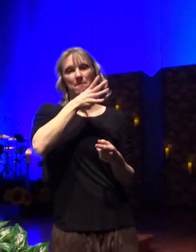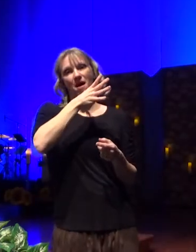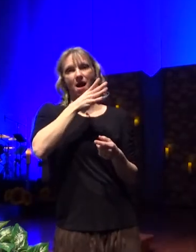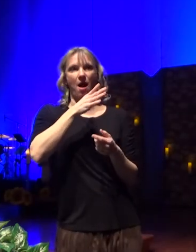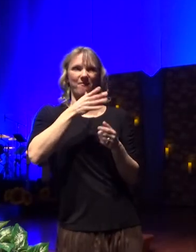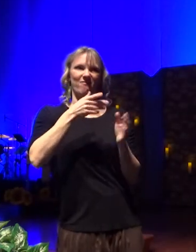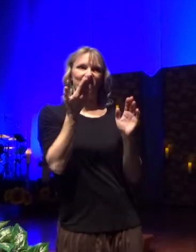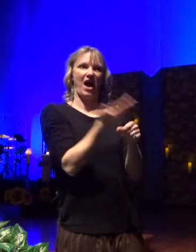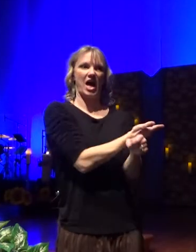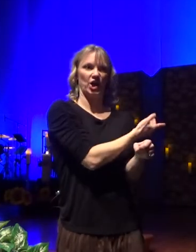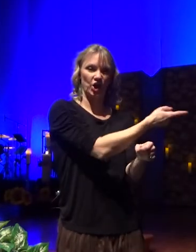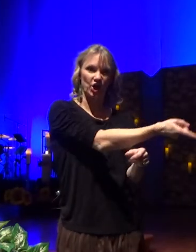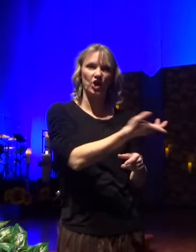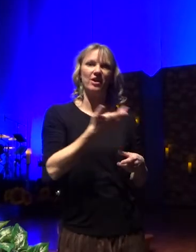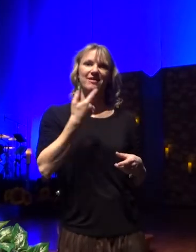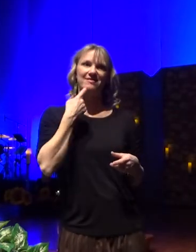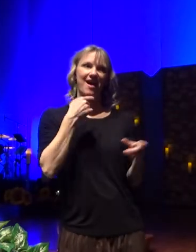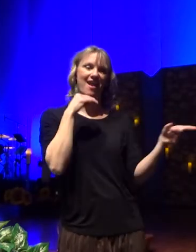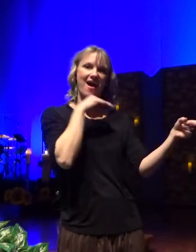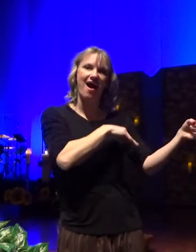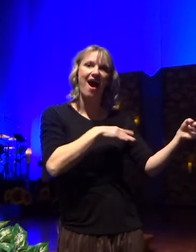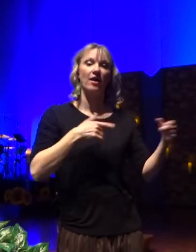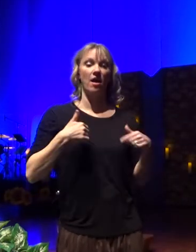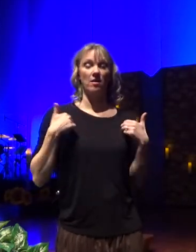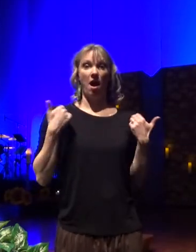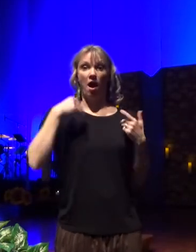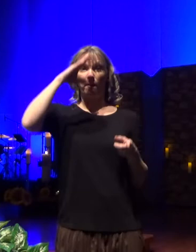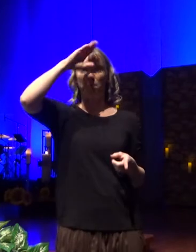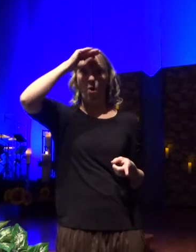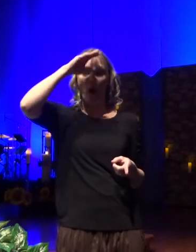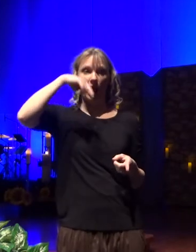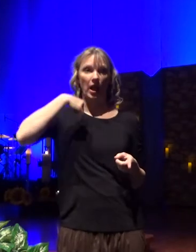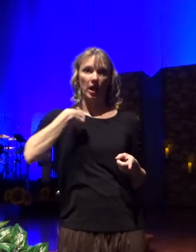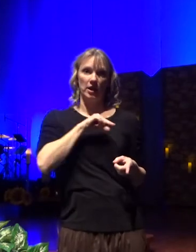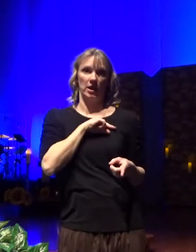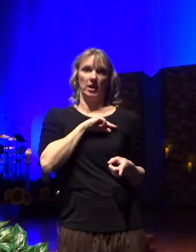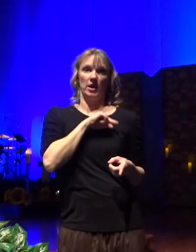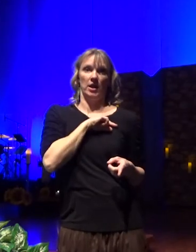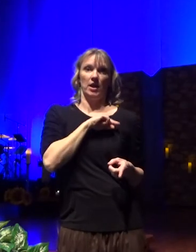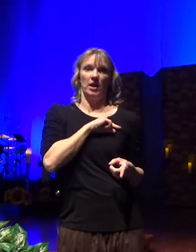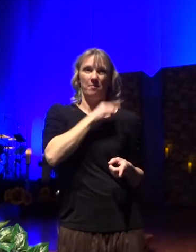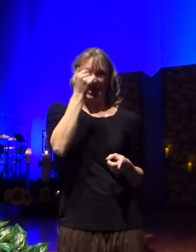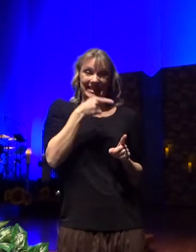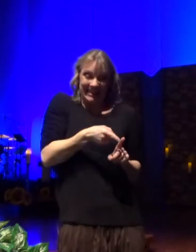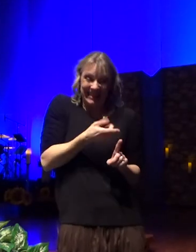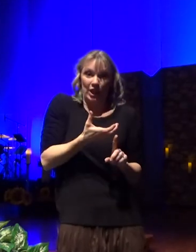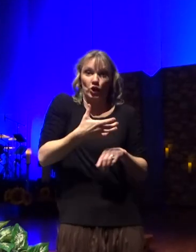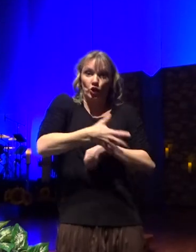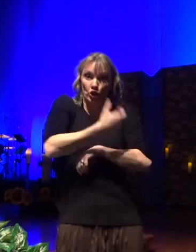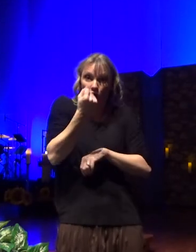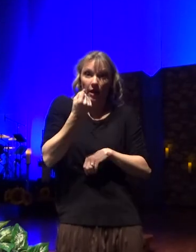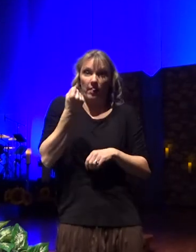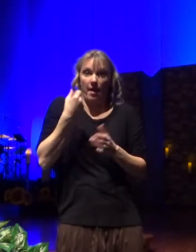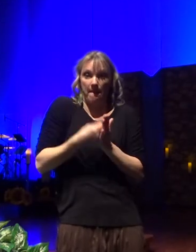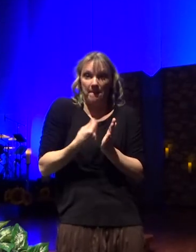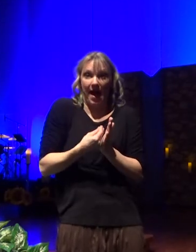else in what she believed happened. And so here's this young boy in this immense guilt,